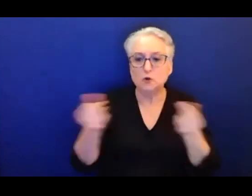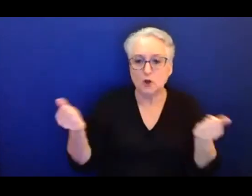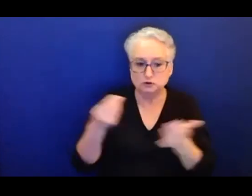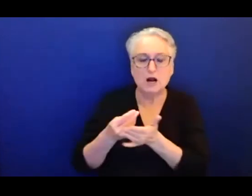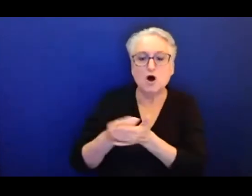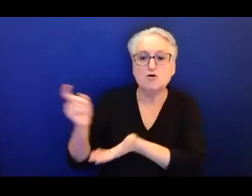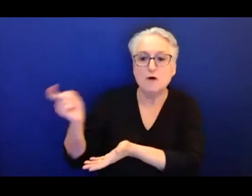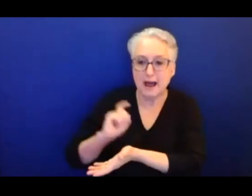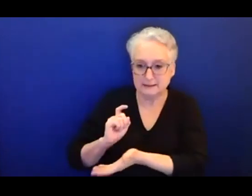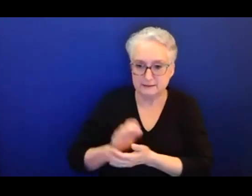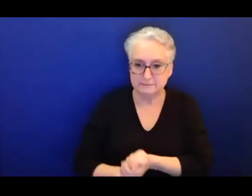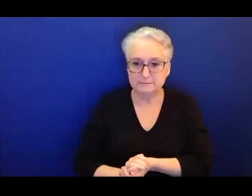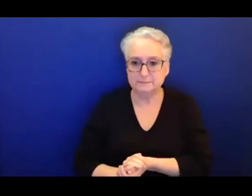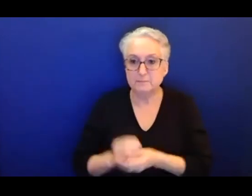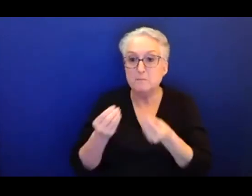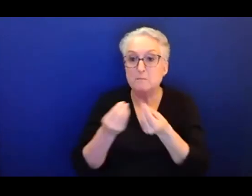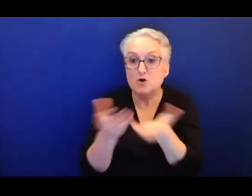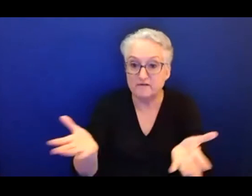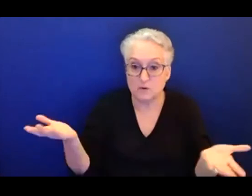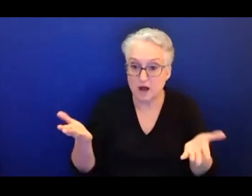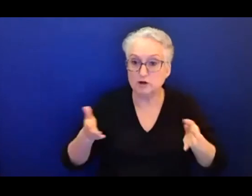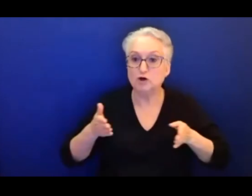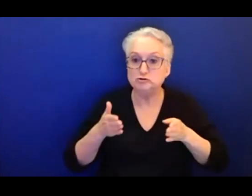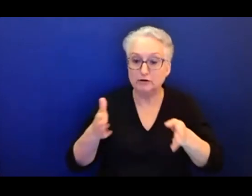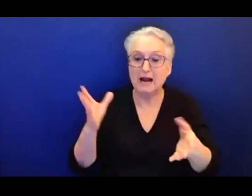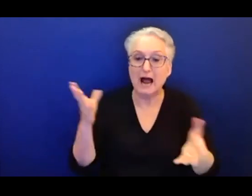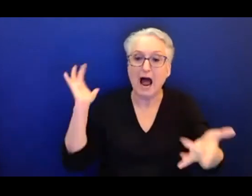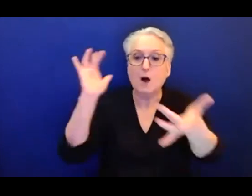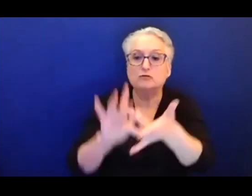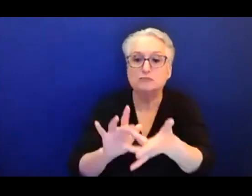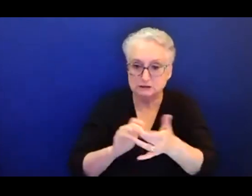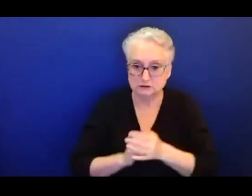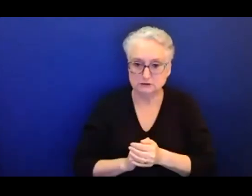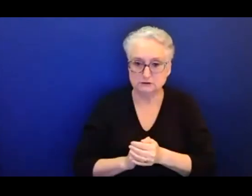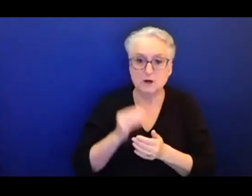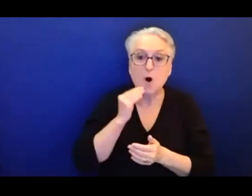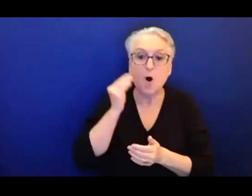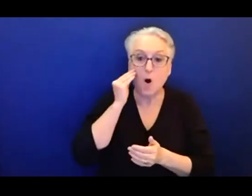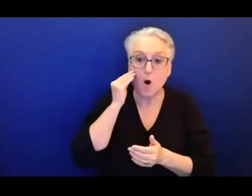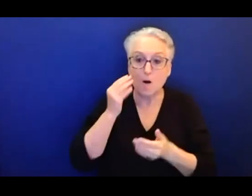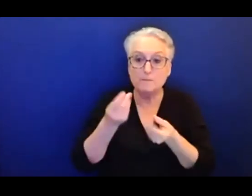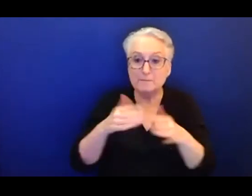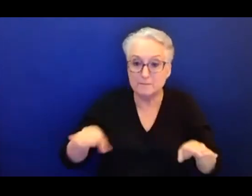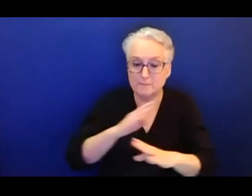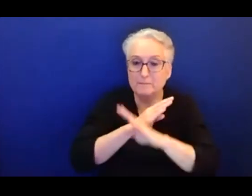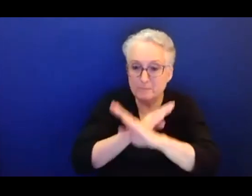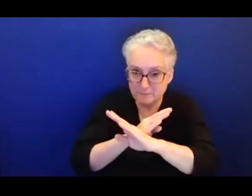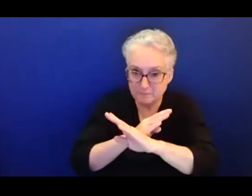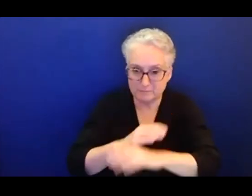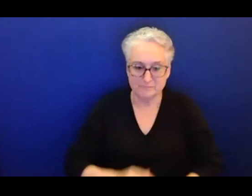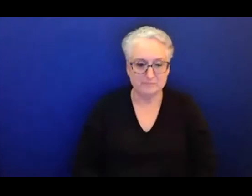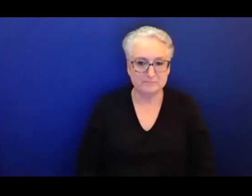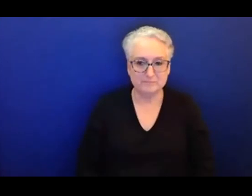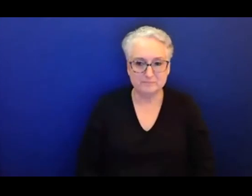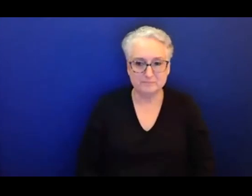activities, homelessness assistance, homelessness prevention, and the city partners with many community agencies to provide such